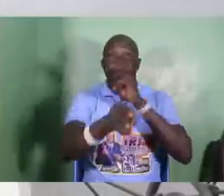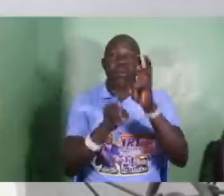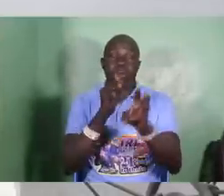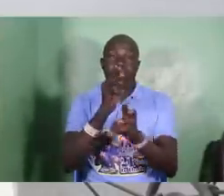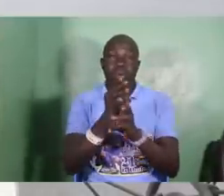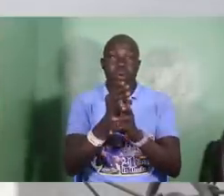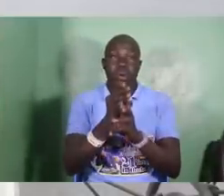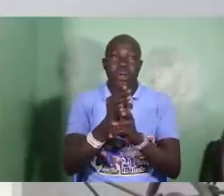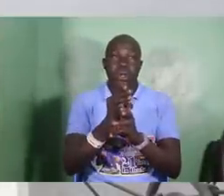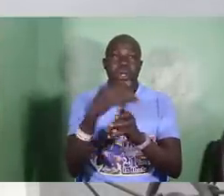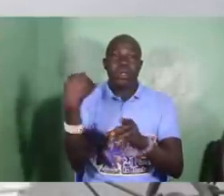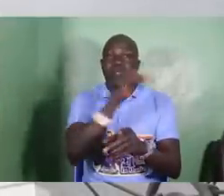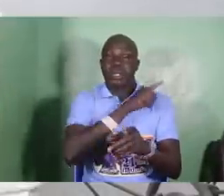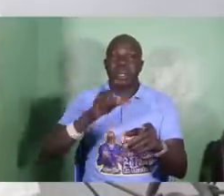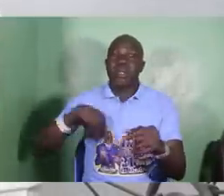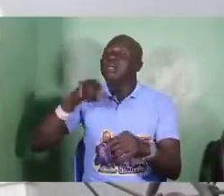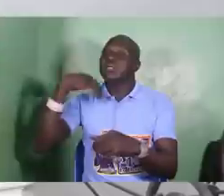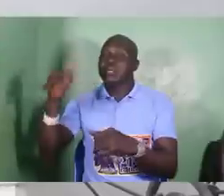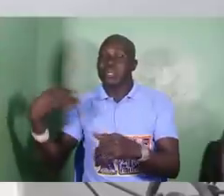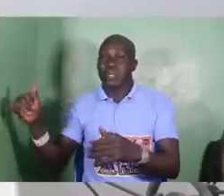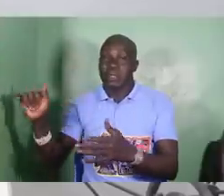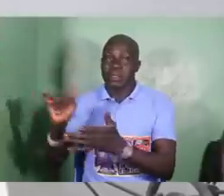world. The Lord says,